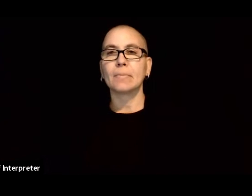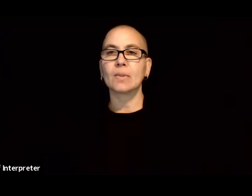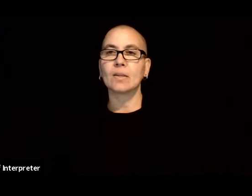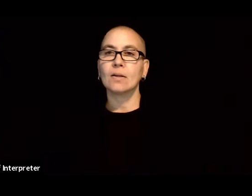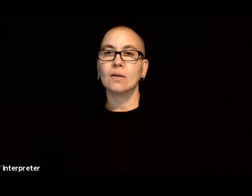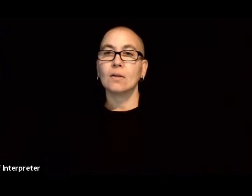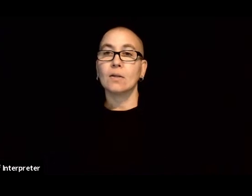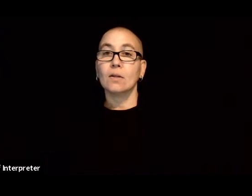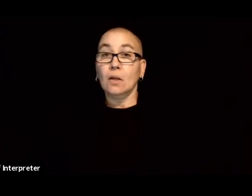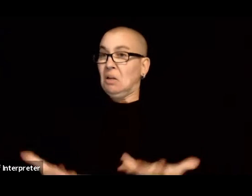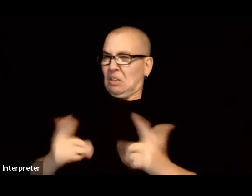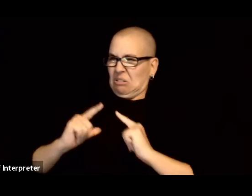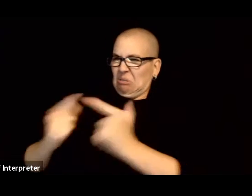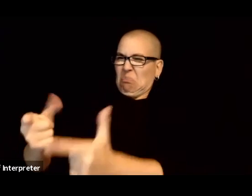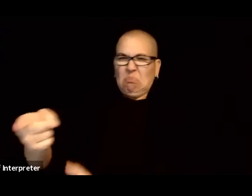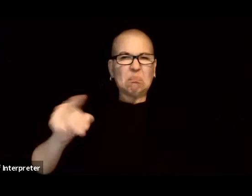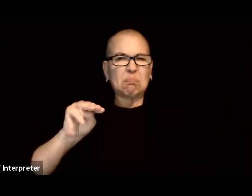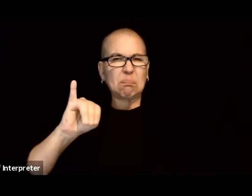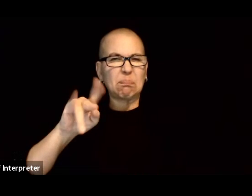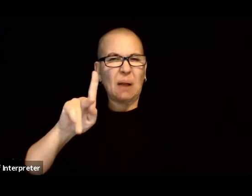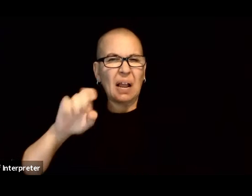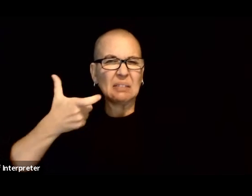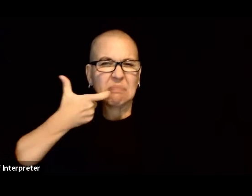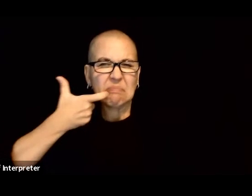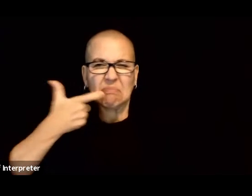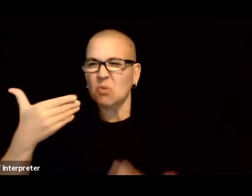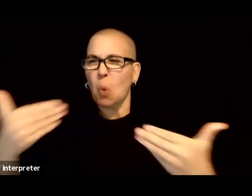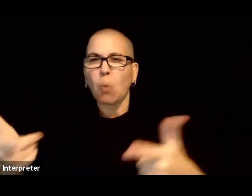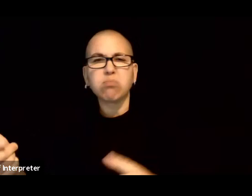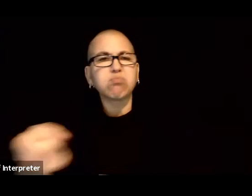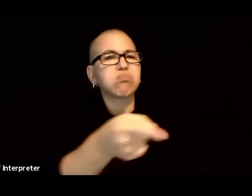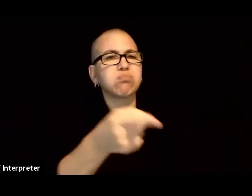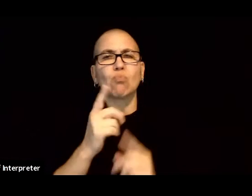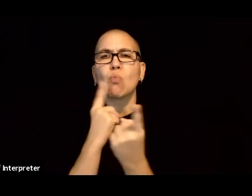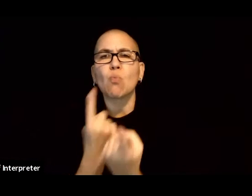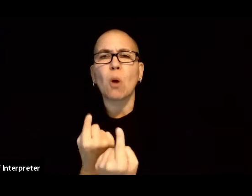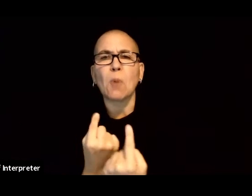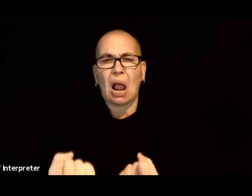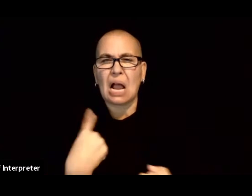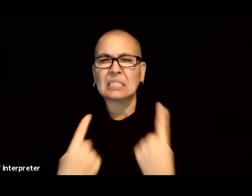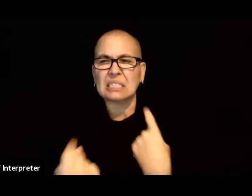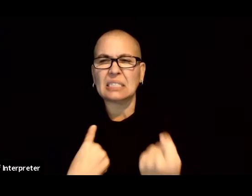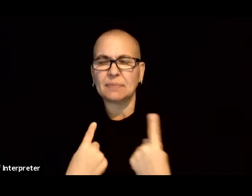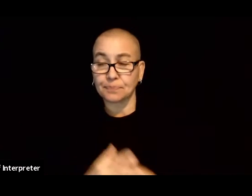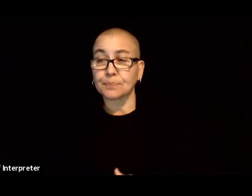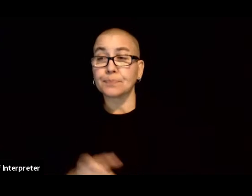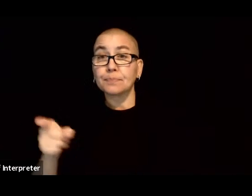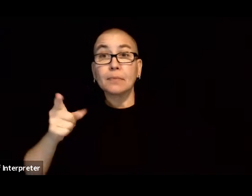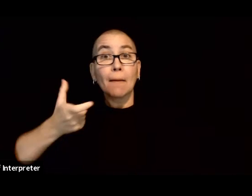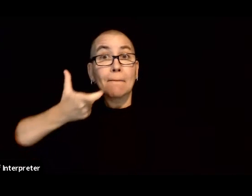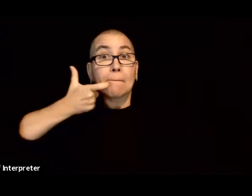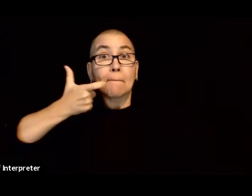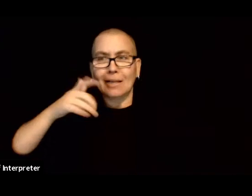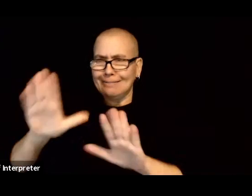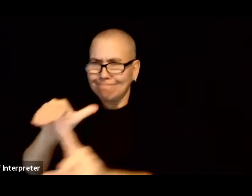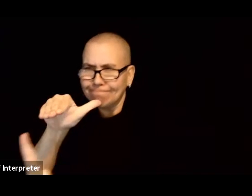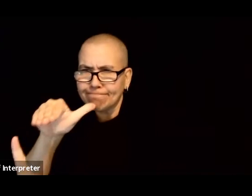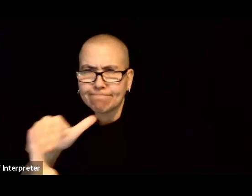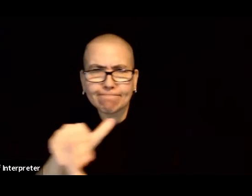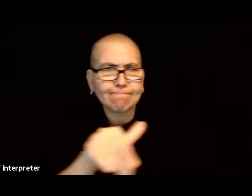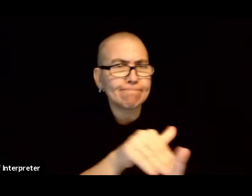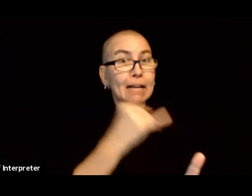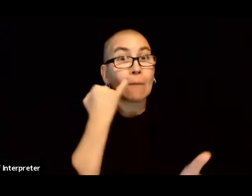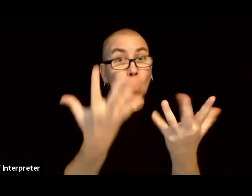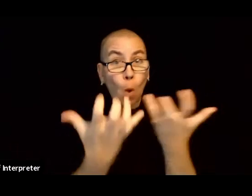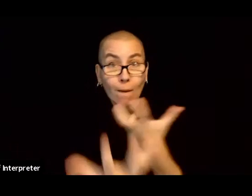As a reminder, to ask a question, you will need to press *1 on your telephone. Again, that is *1 on your